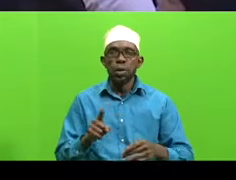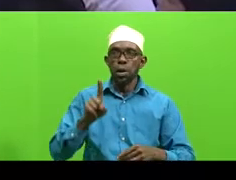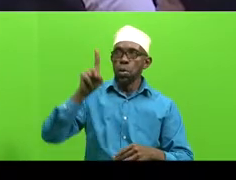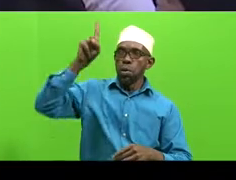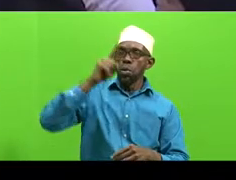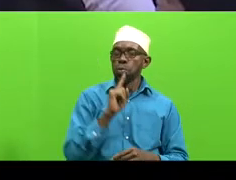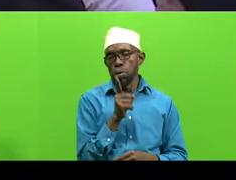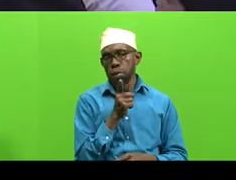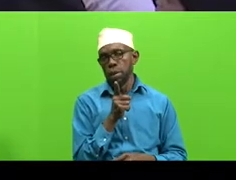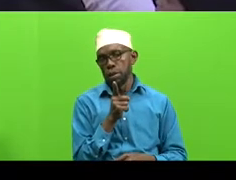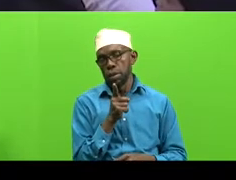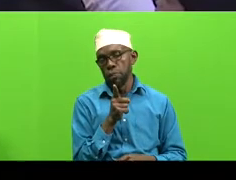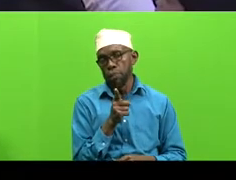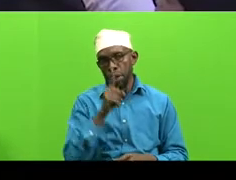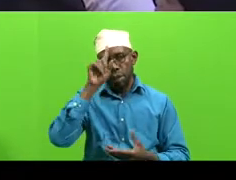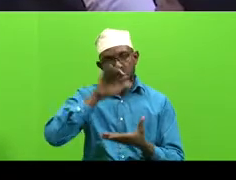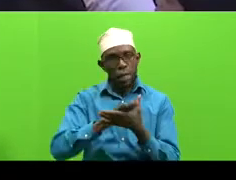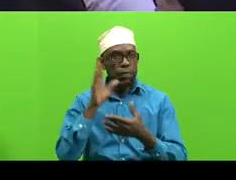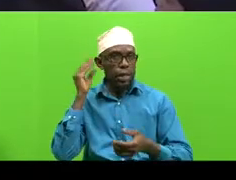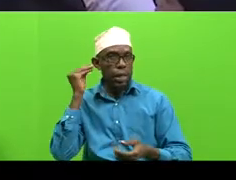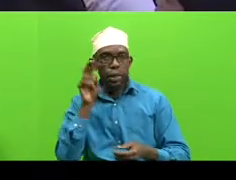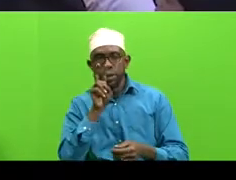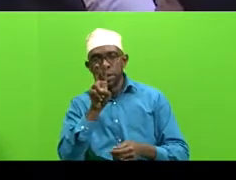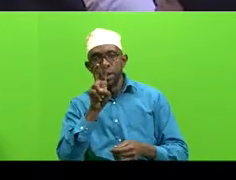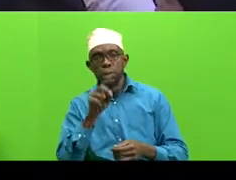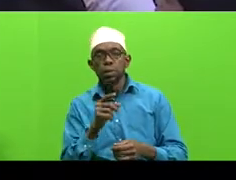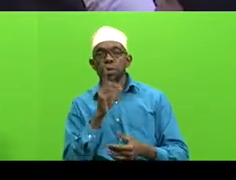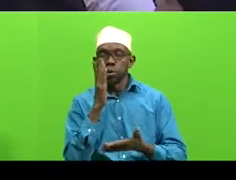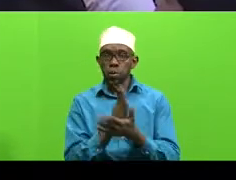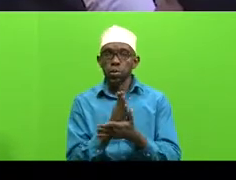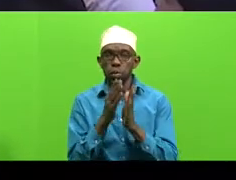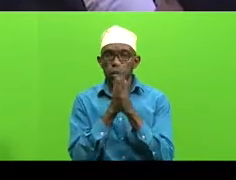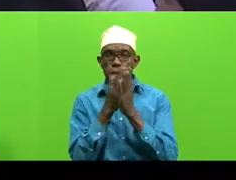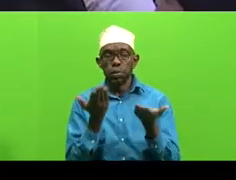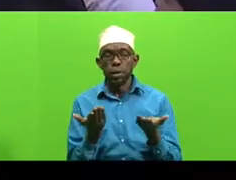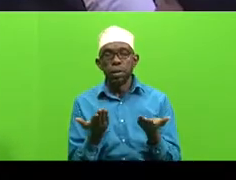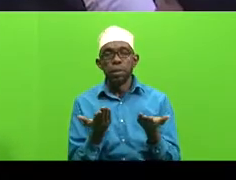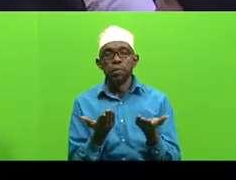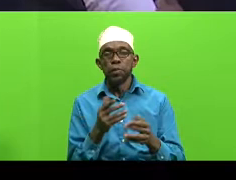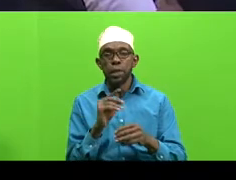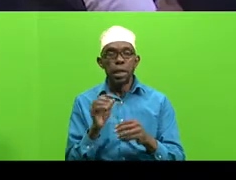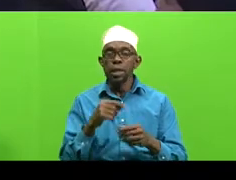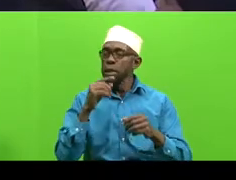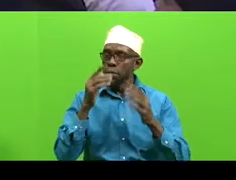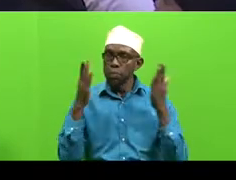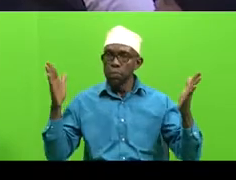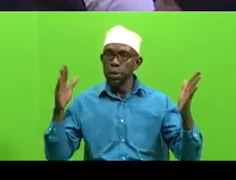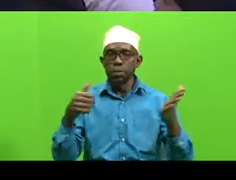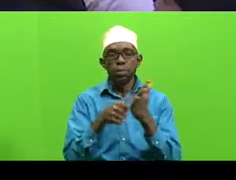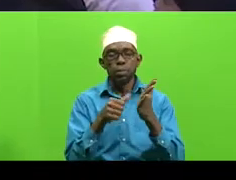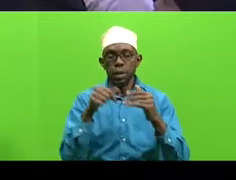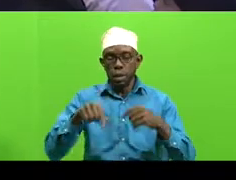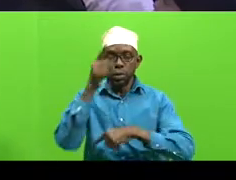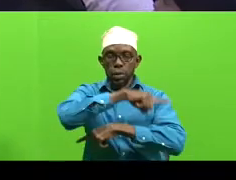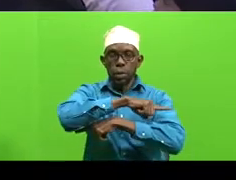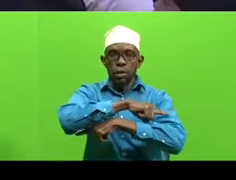us about believing that which we hear or see without authenticating it. Isn't that a major disaster today? Nowadays, we